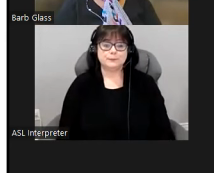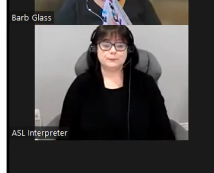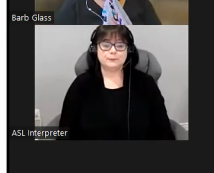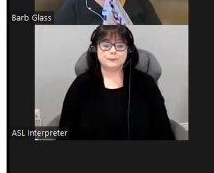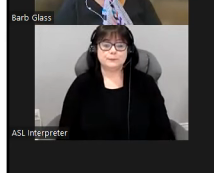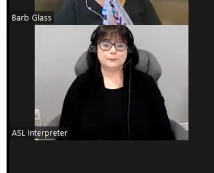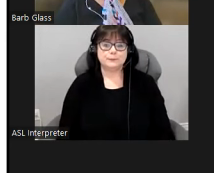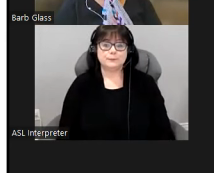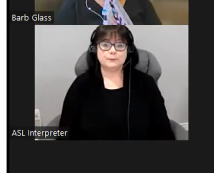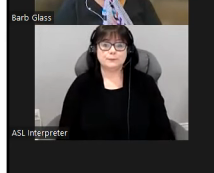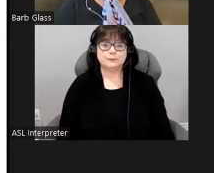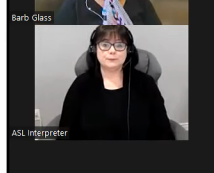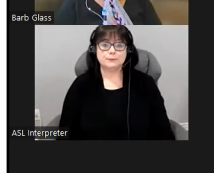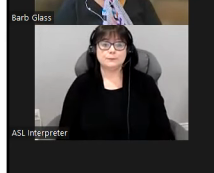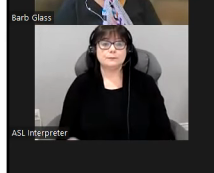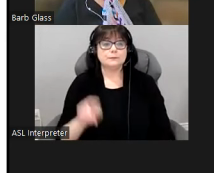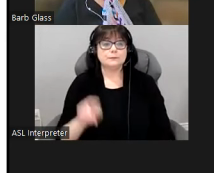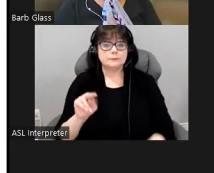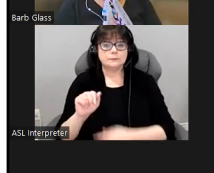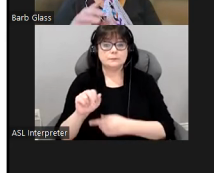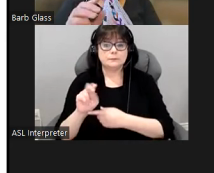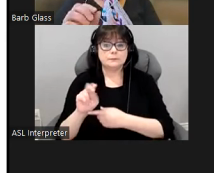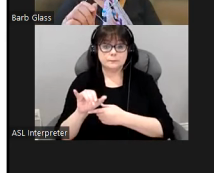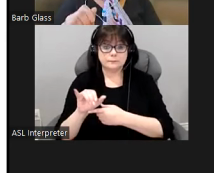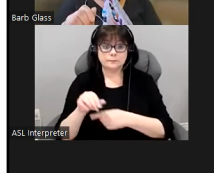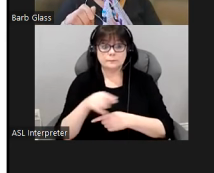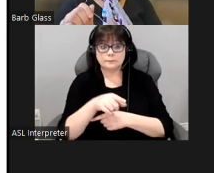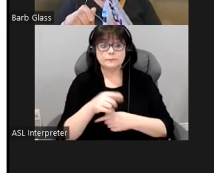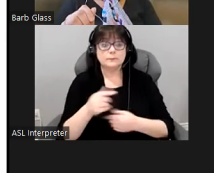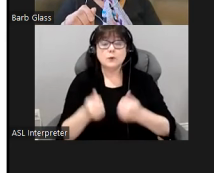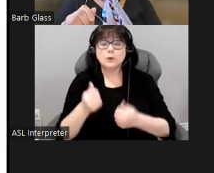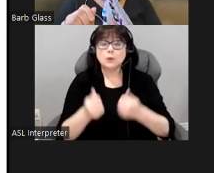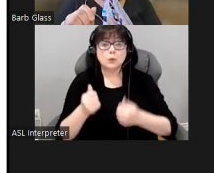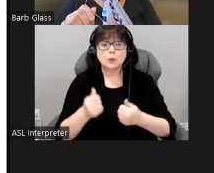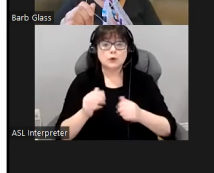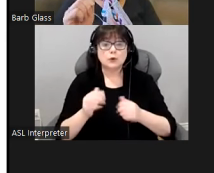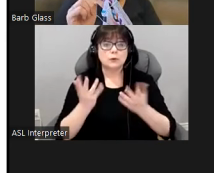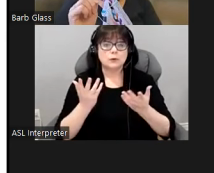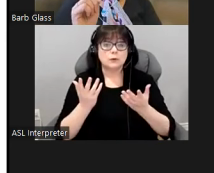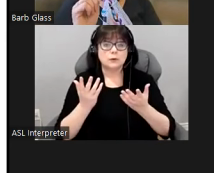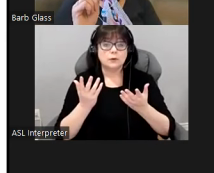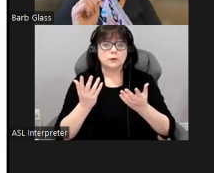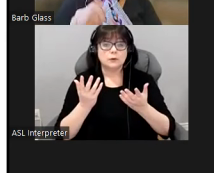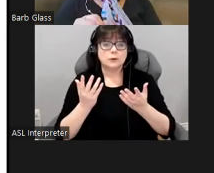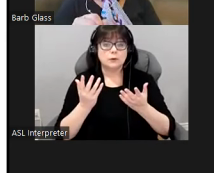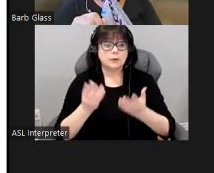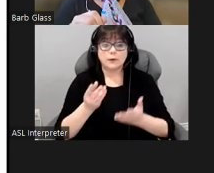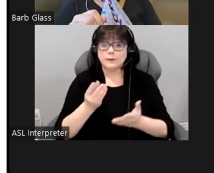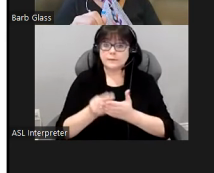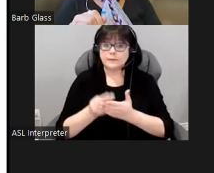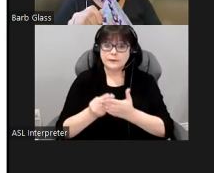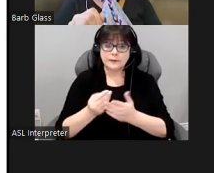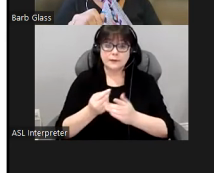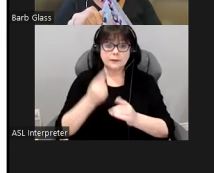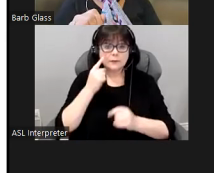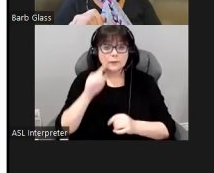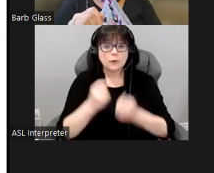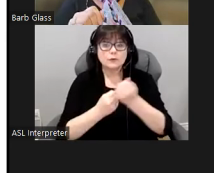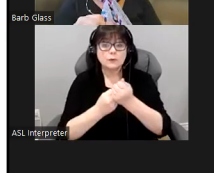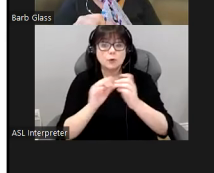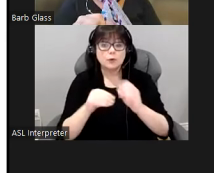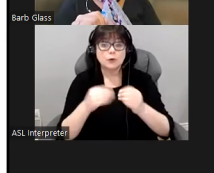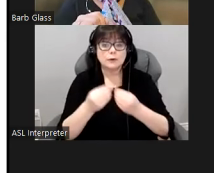So Nancy, the bucket that didn't get funding for the support organizations was the Better